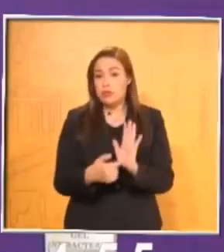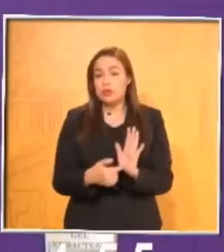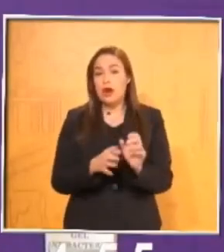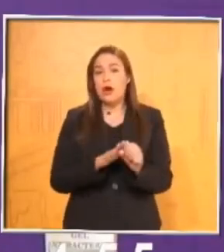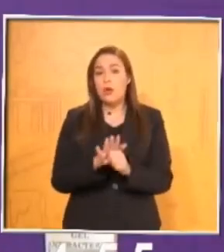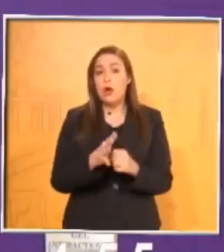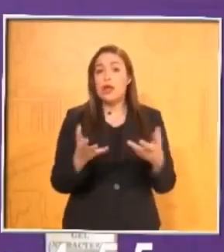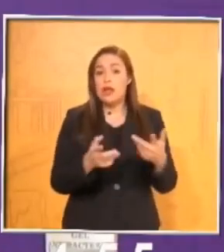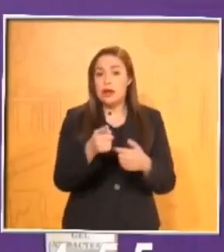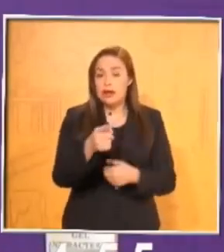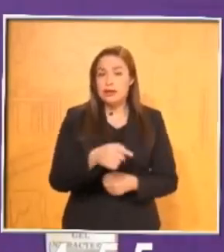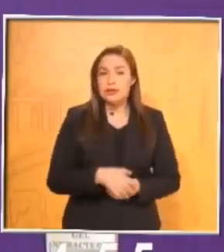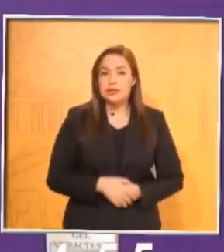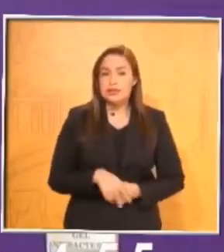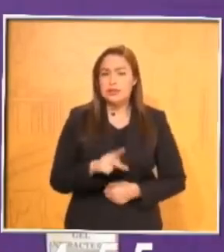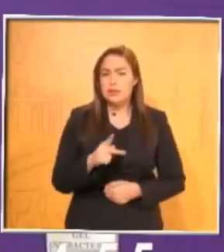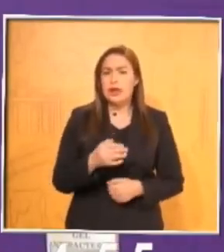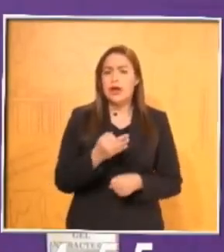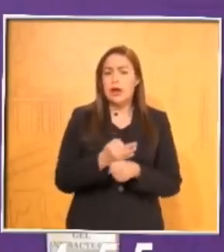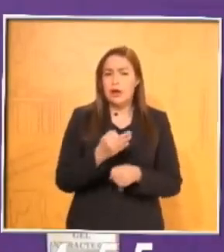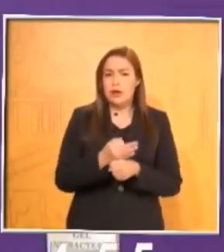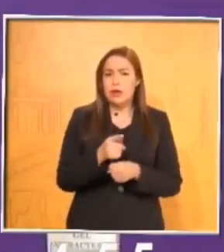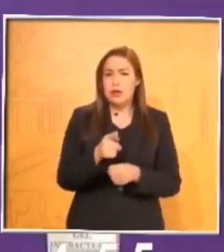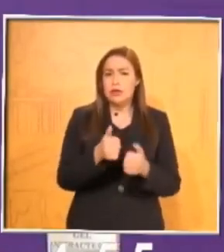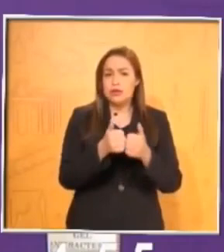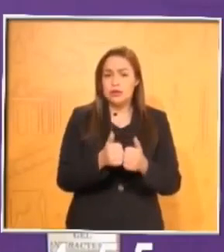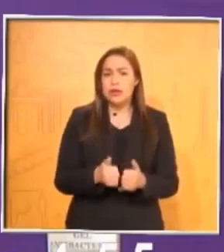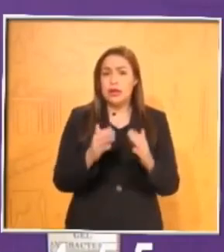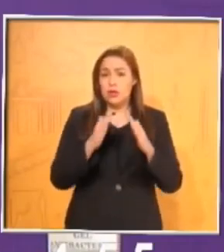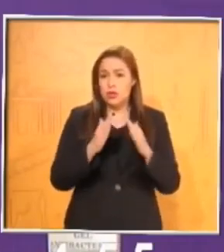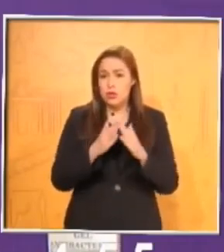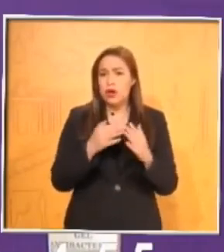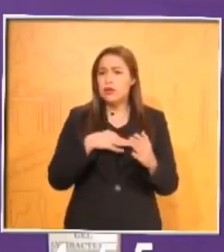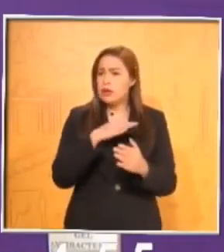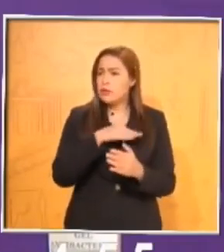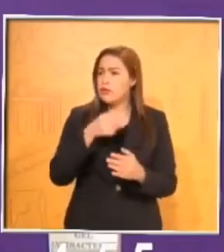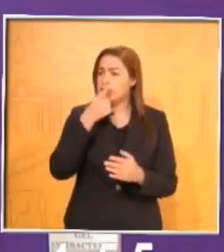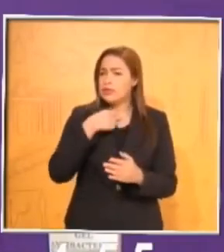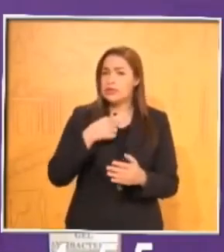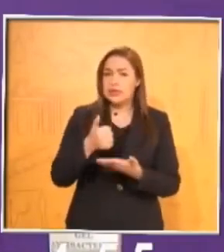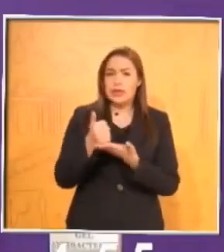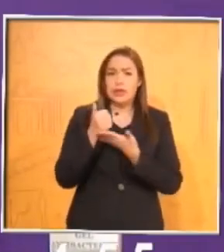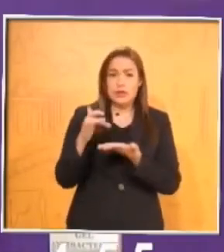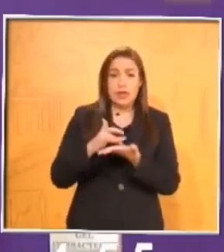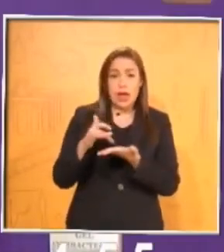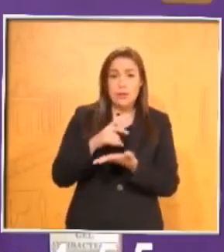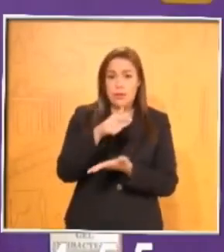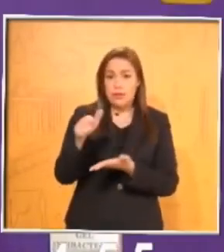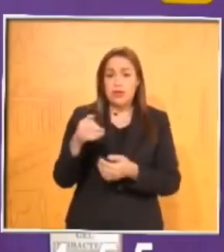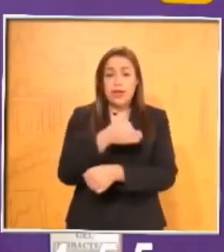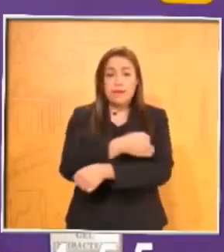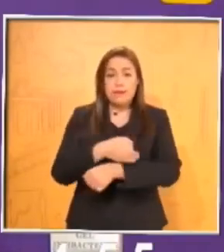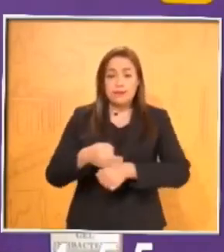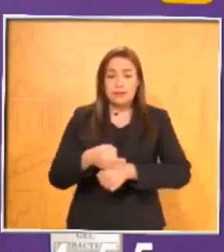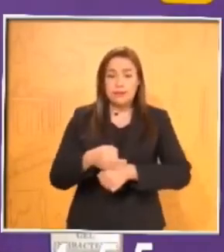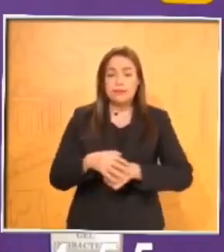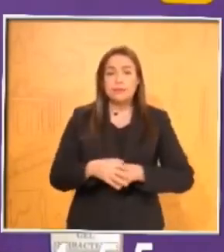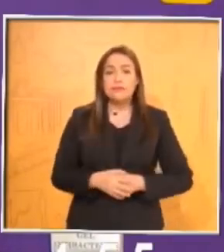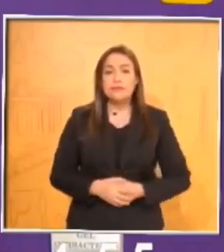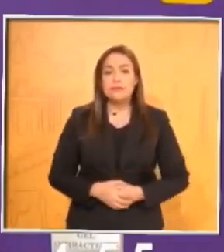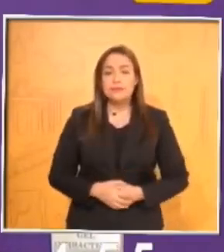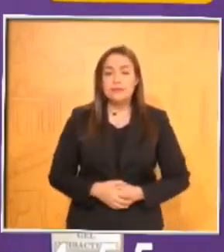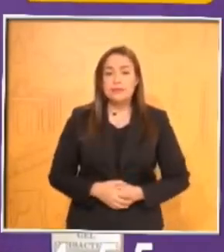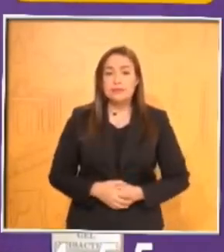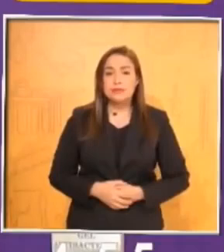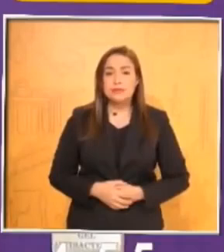you must hold or have a discussion with your family. What does it mean? It means that you are going to talk to your